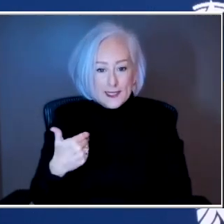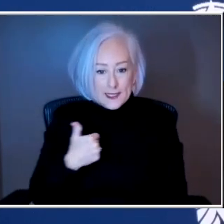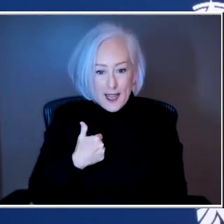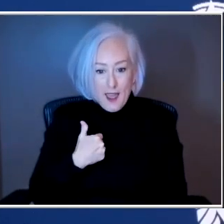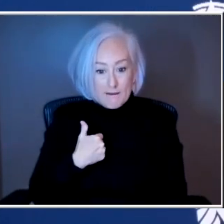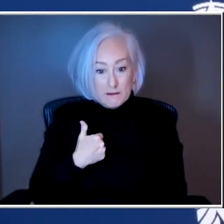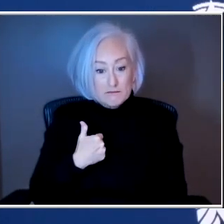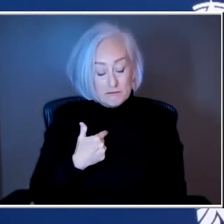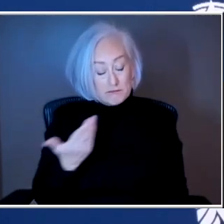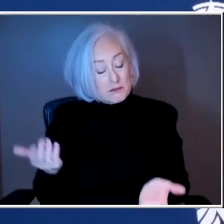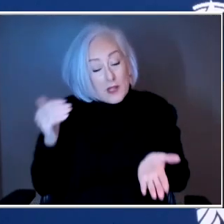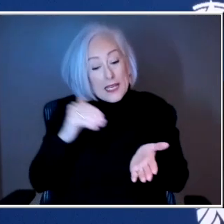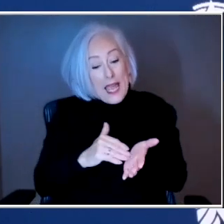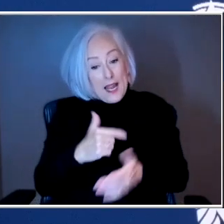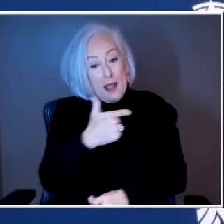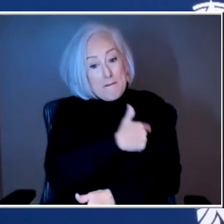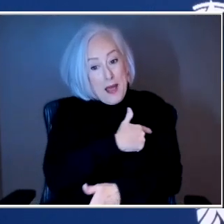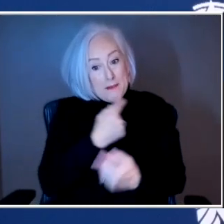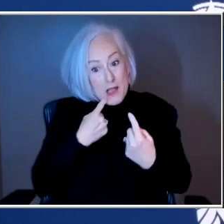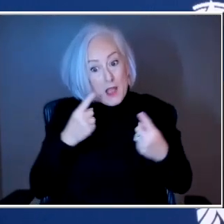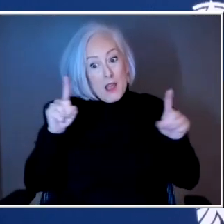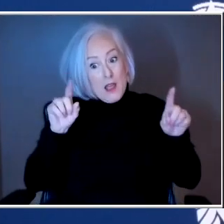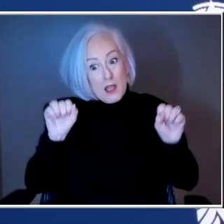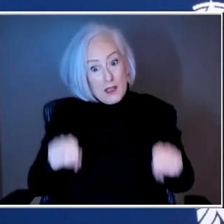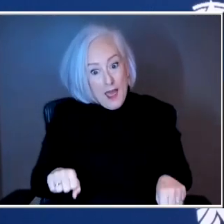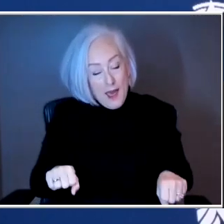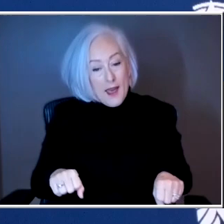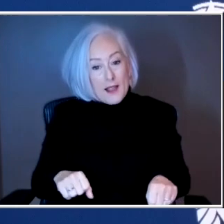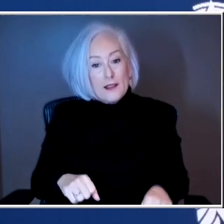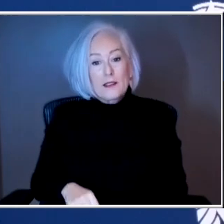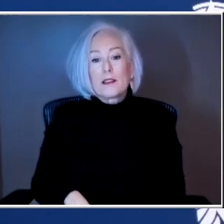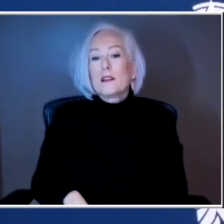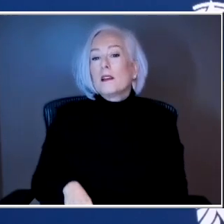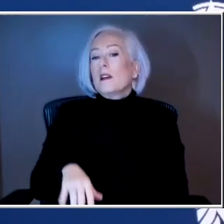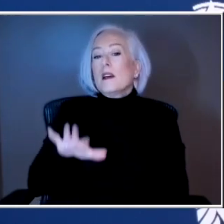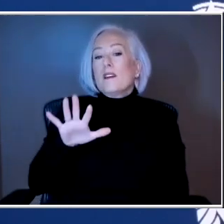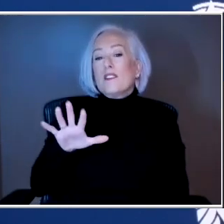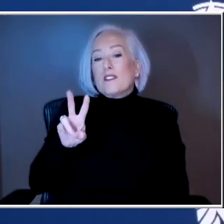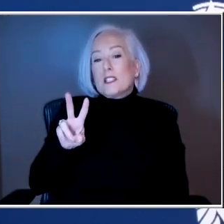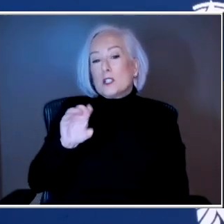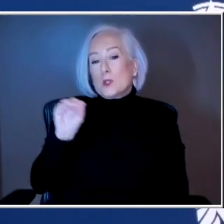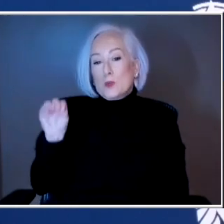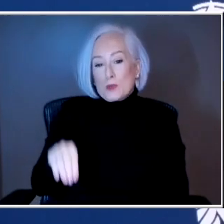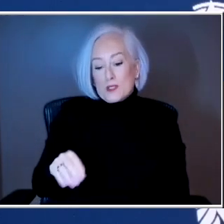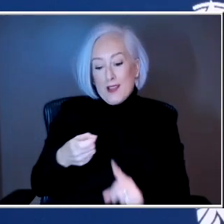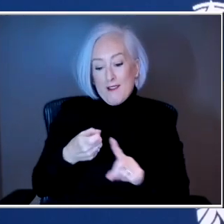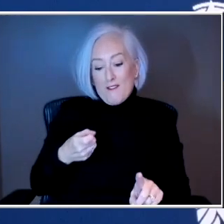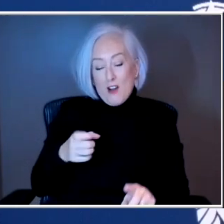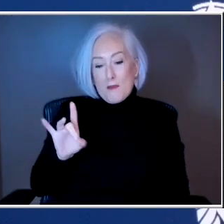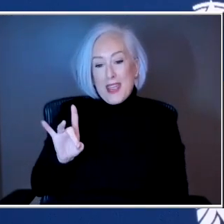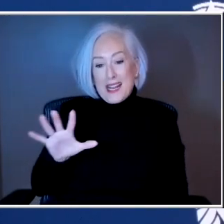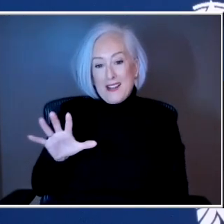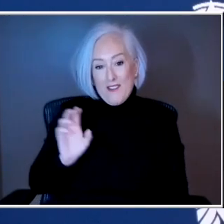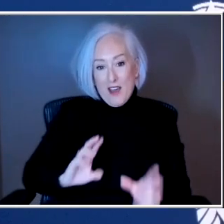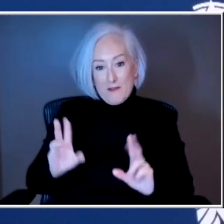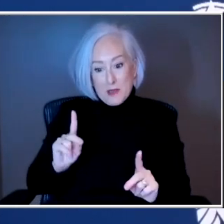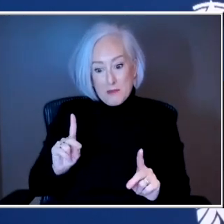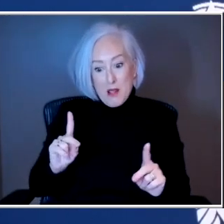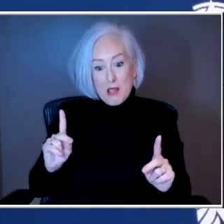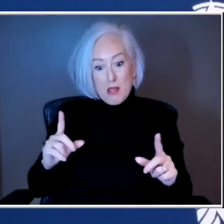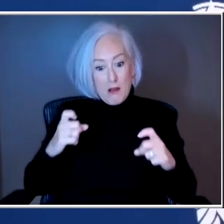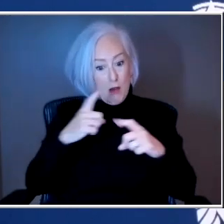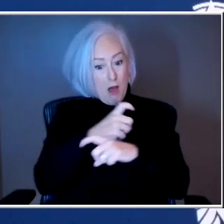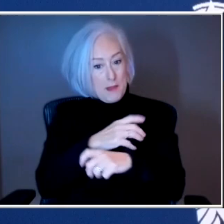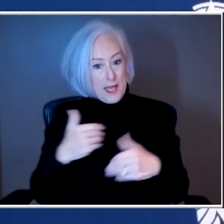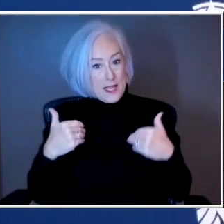was not a benign disease. 52% of those 85 cases did have complications, things like